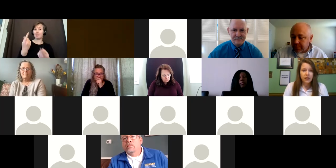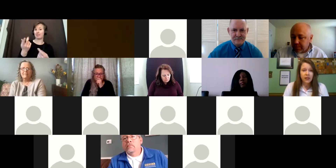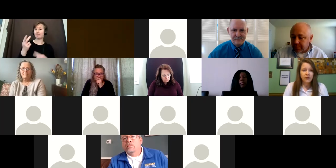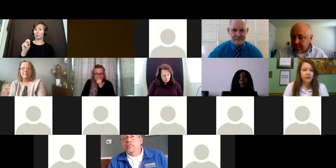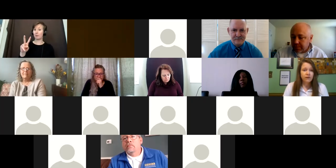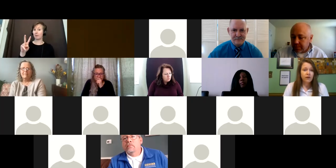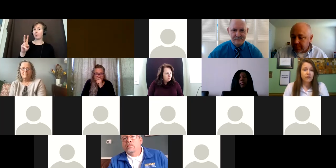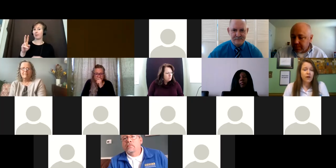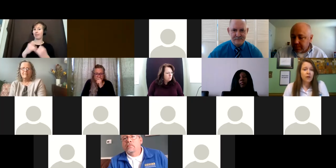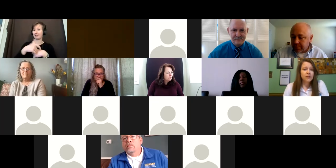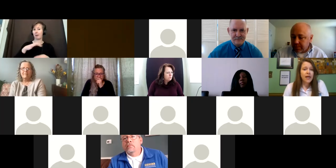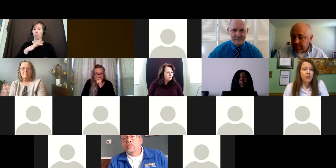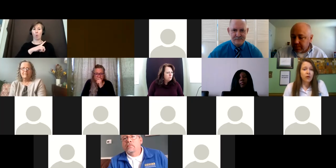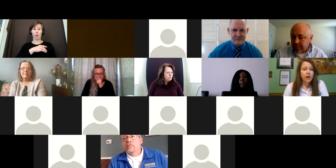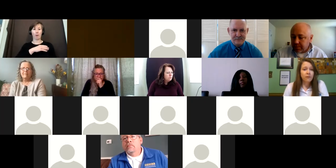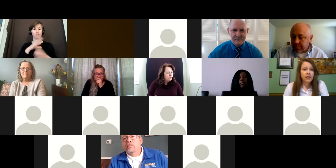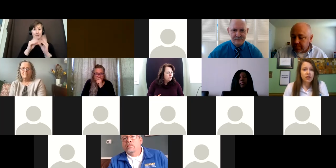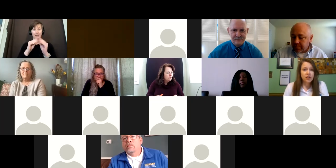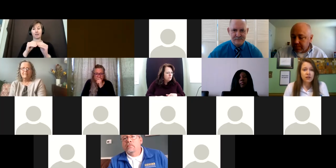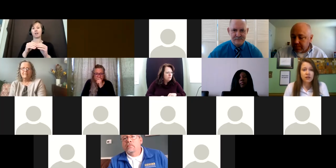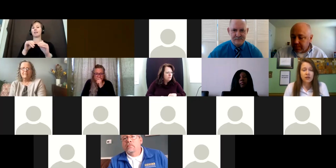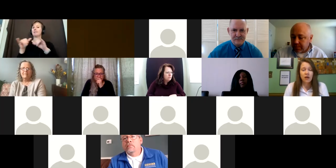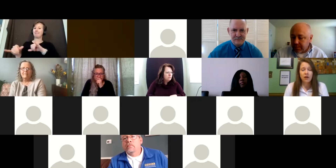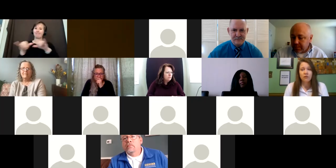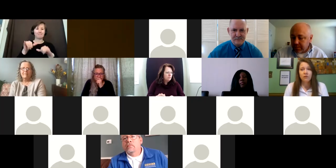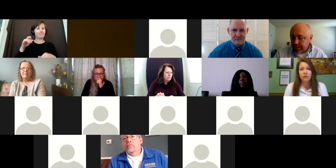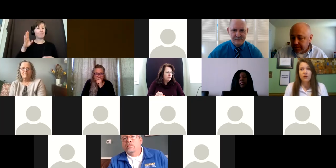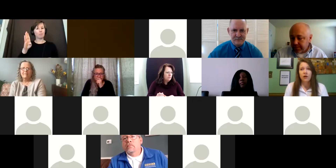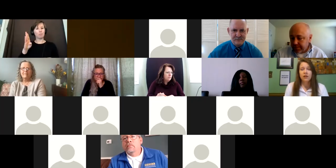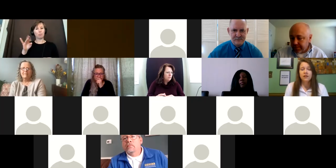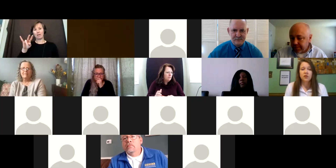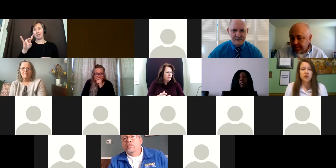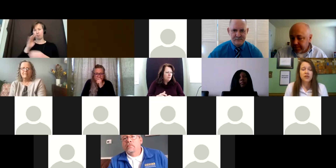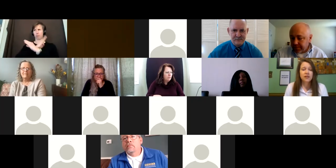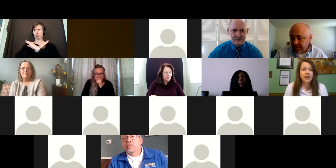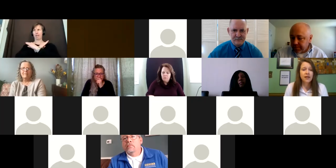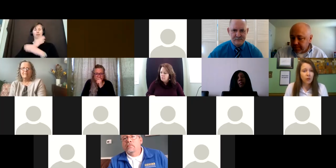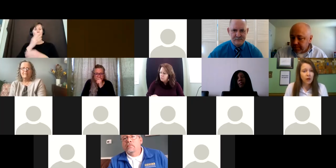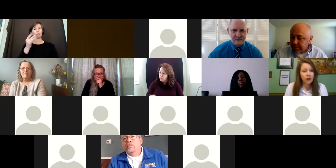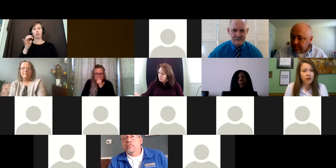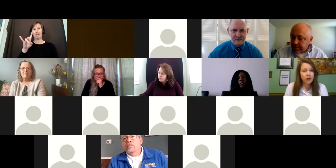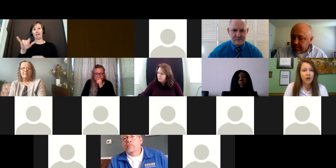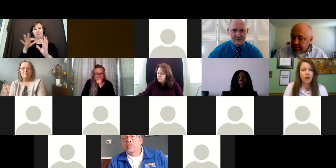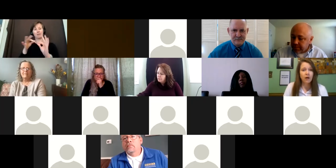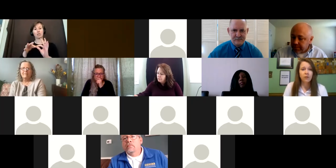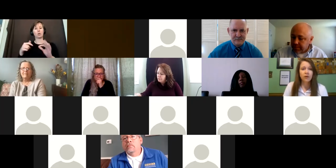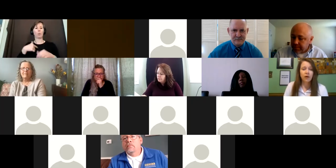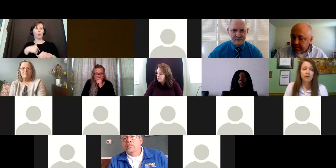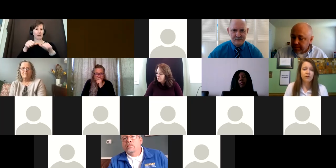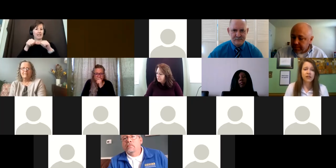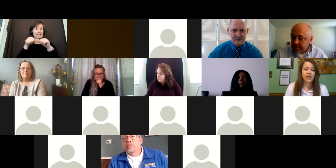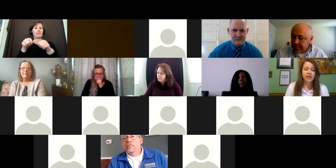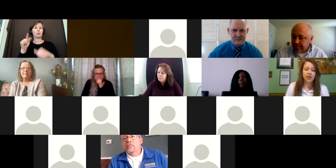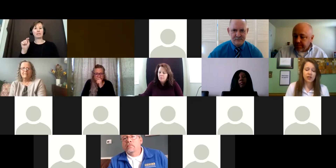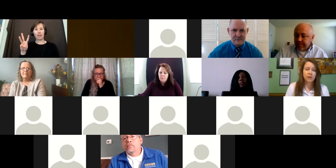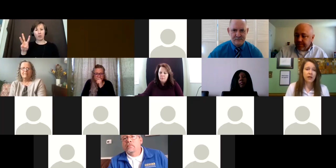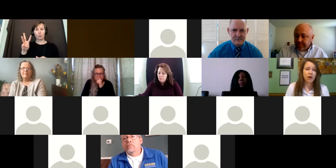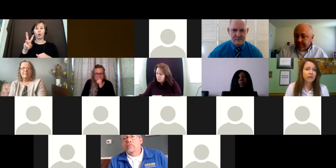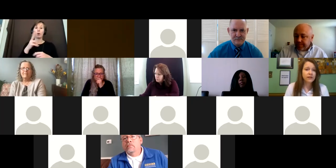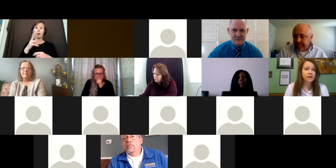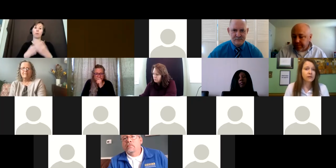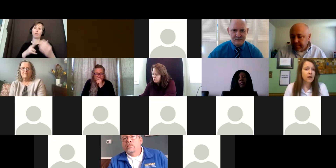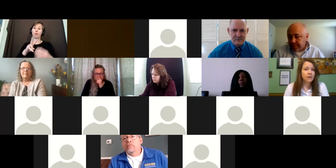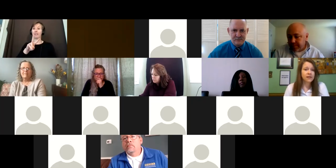Like Brittany from the TAP program mentioned, we are continuing to telework. Both our VDDHH